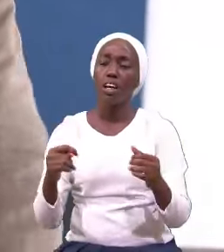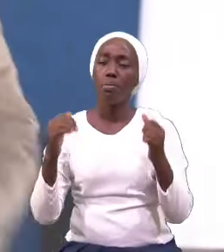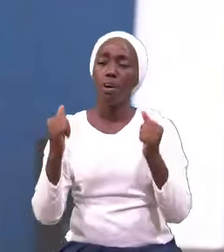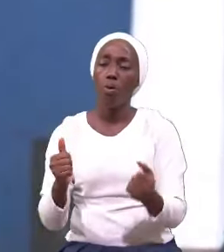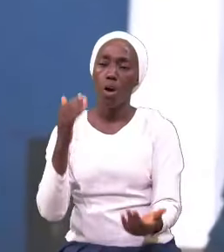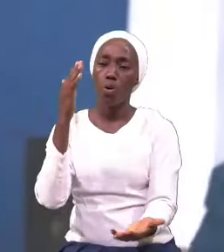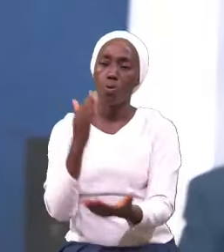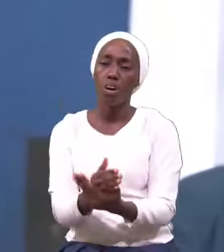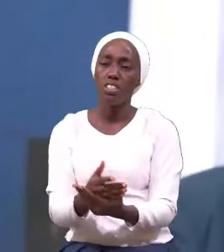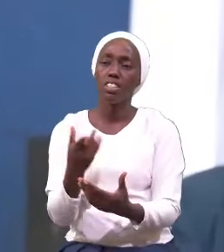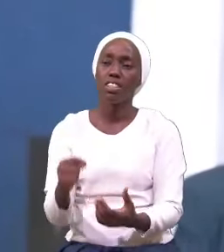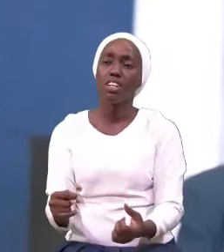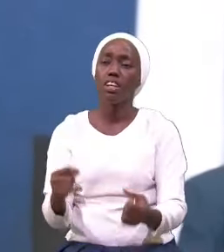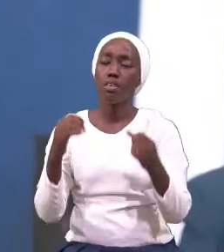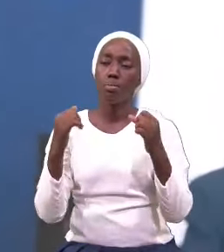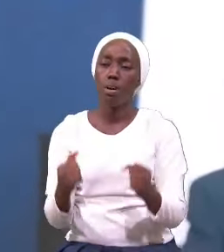power.